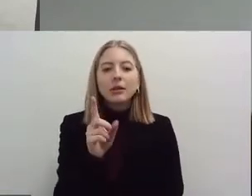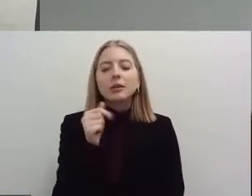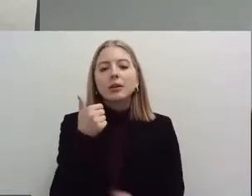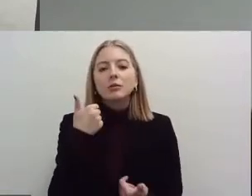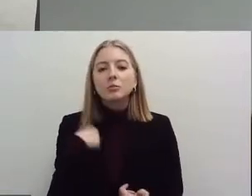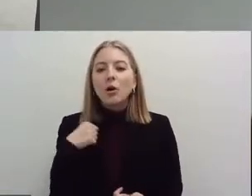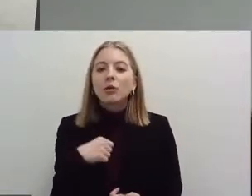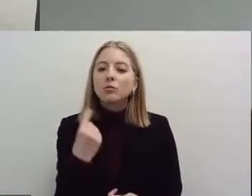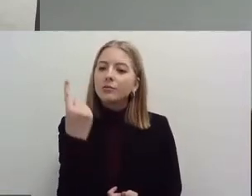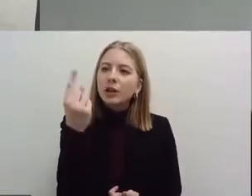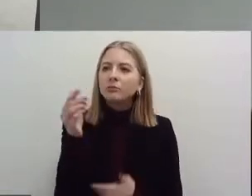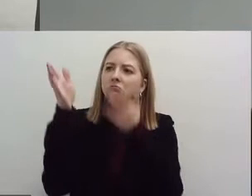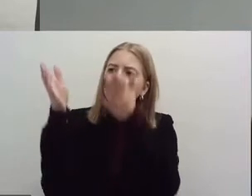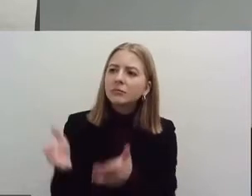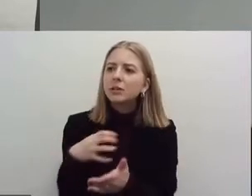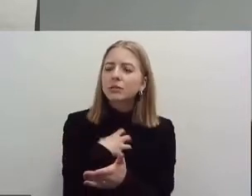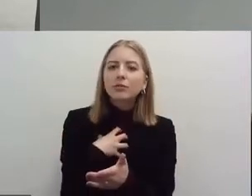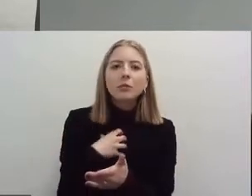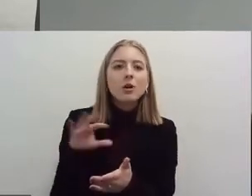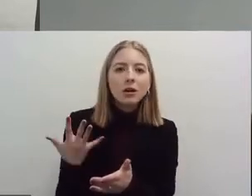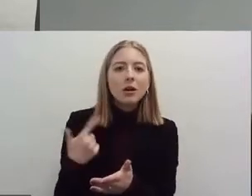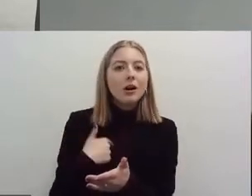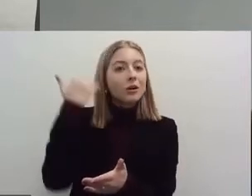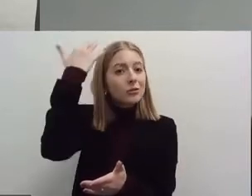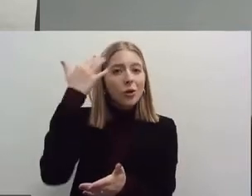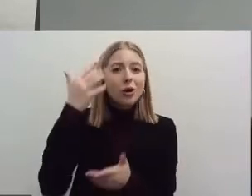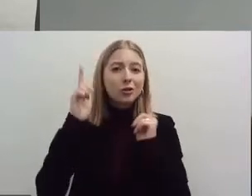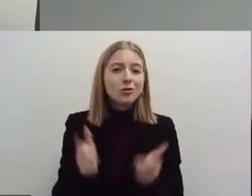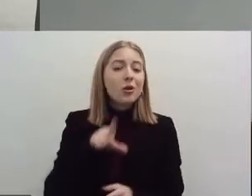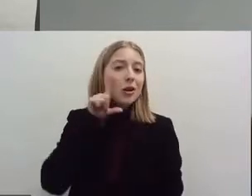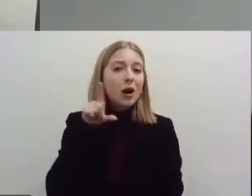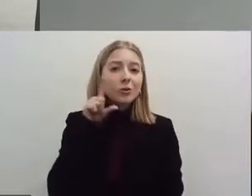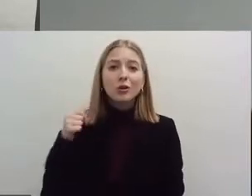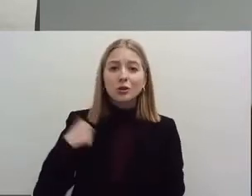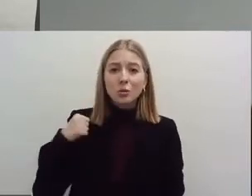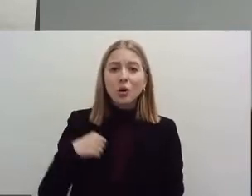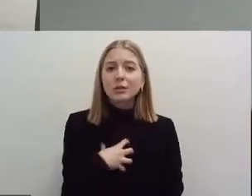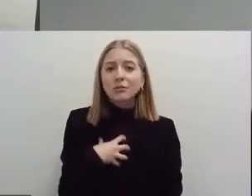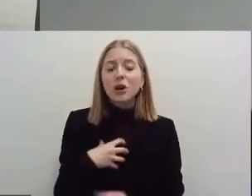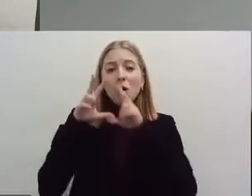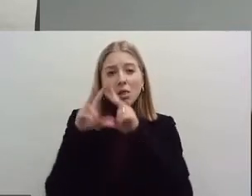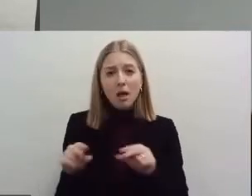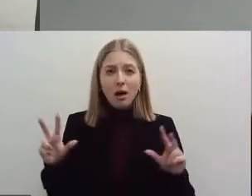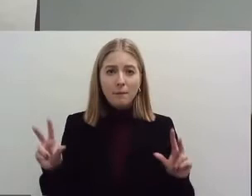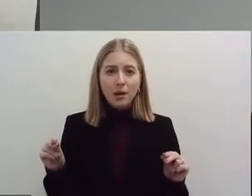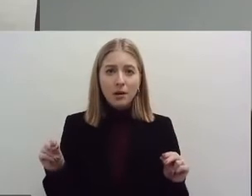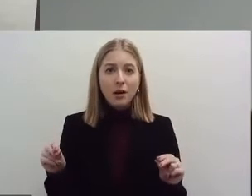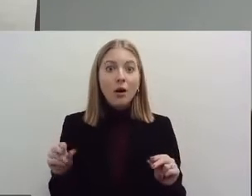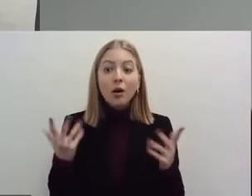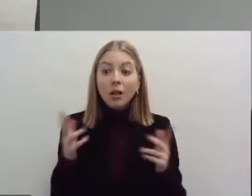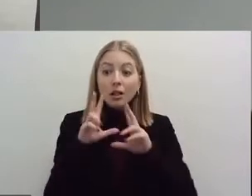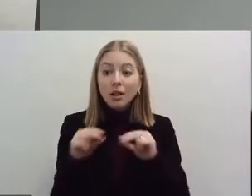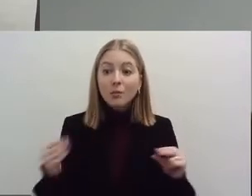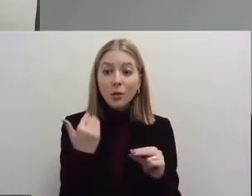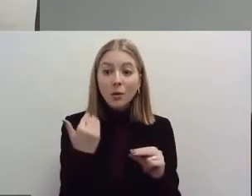different, and usually one-size-fits-all solutions are not the best ones. But there are some universal things that we can do that would help